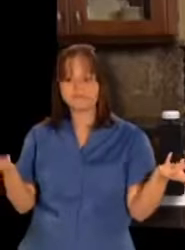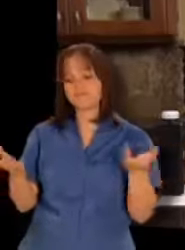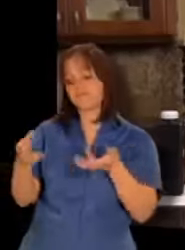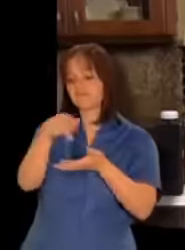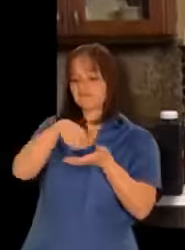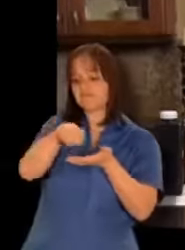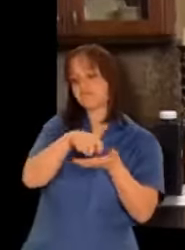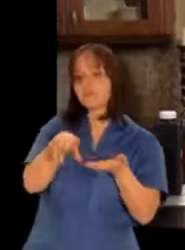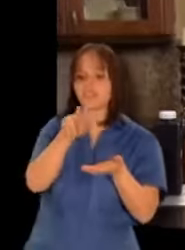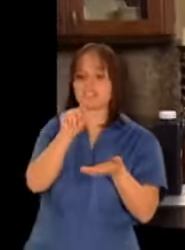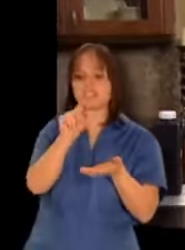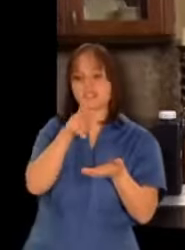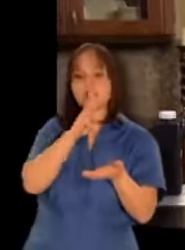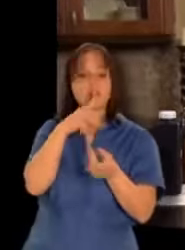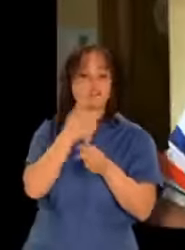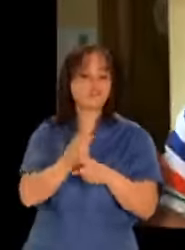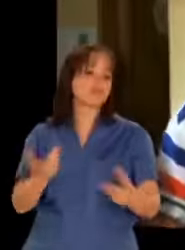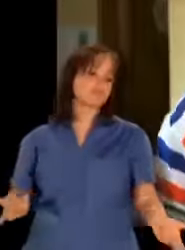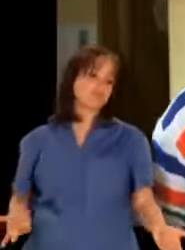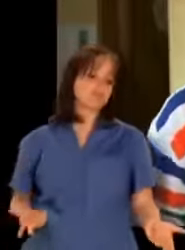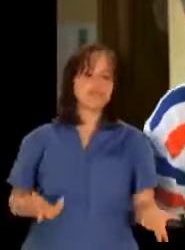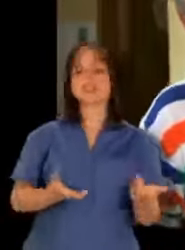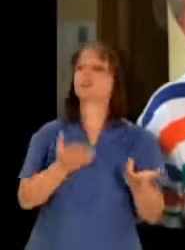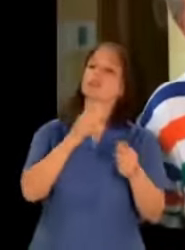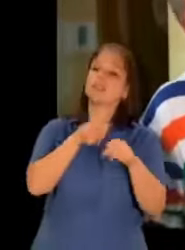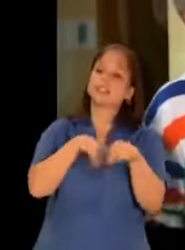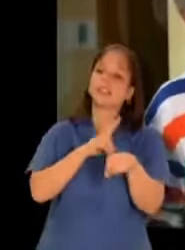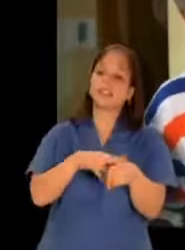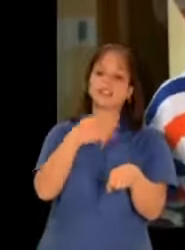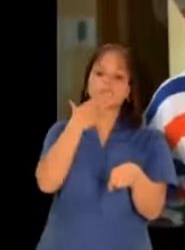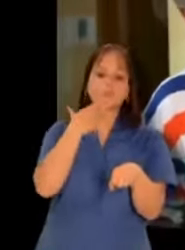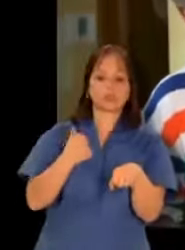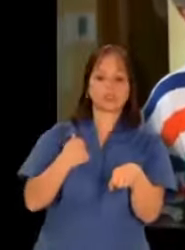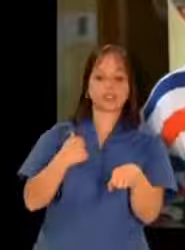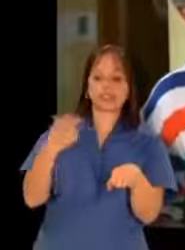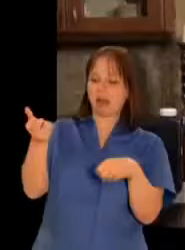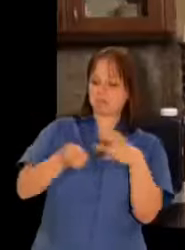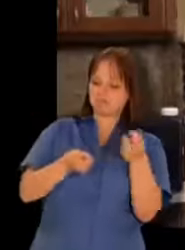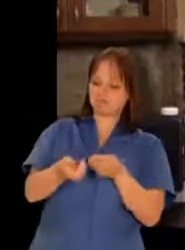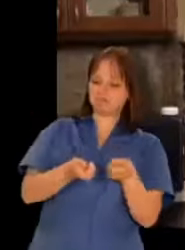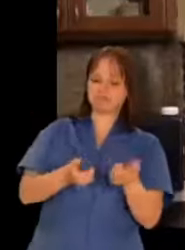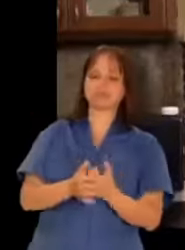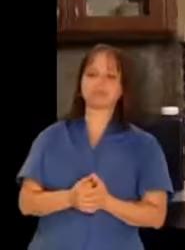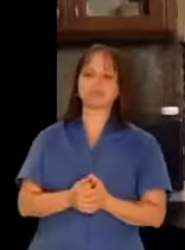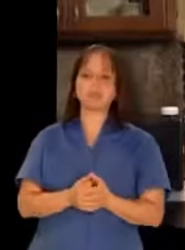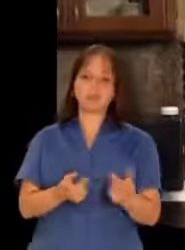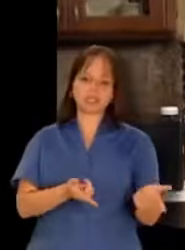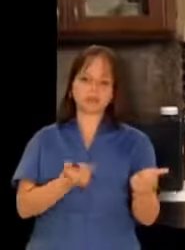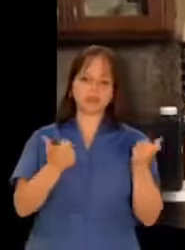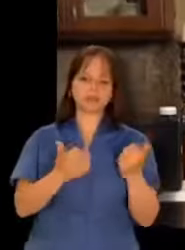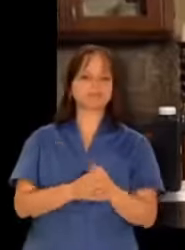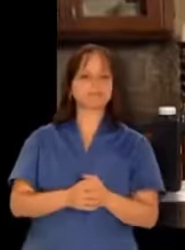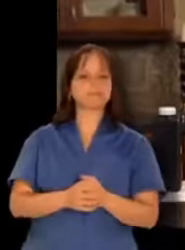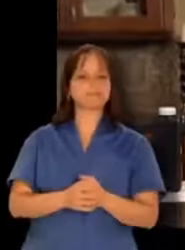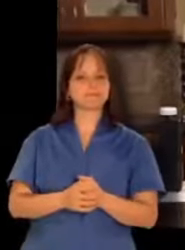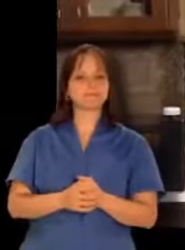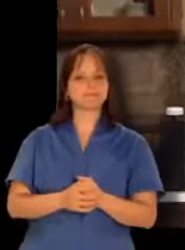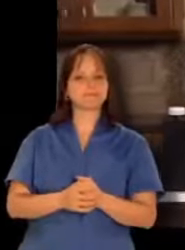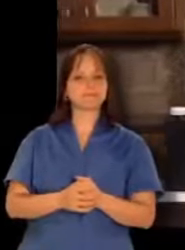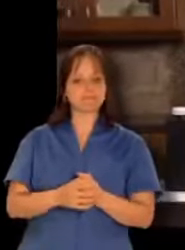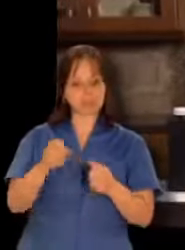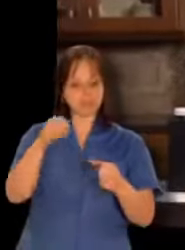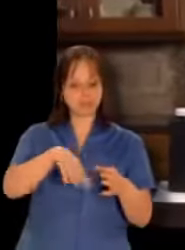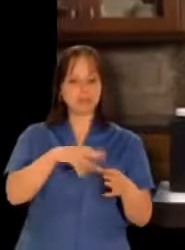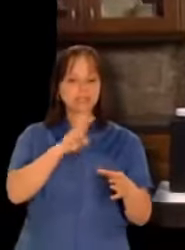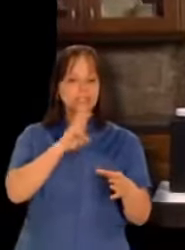You rinse them in the tap water, right? So we're going to take these Nature's Sweet tomatoes, and I'll try to pluck these out really quick. And you rinse